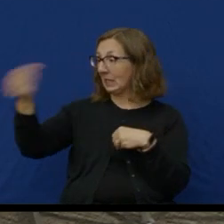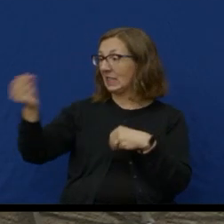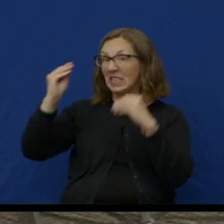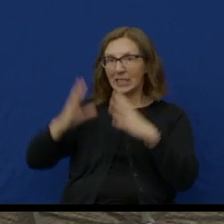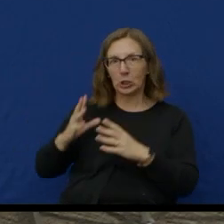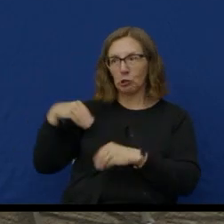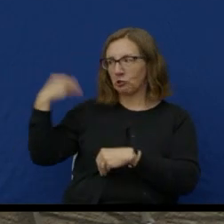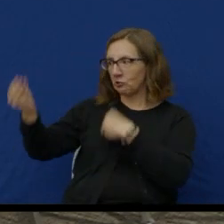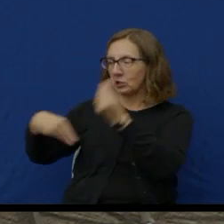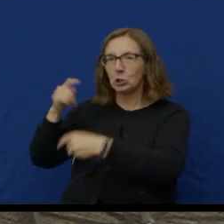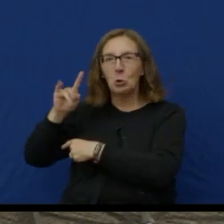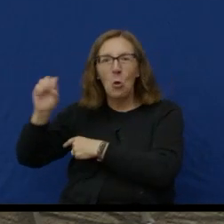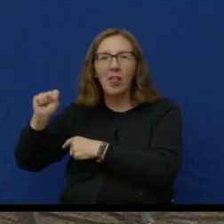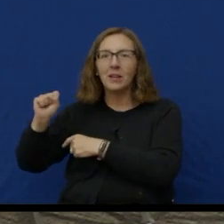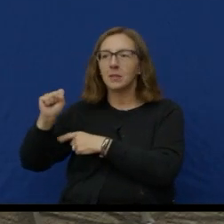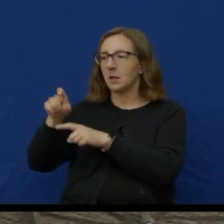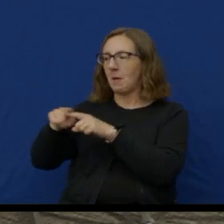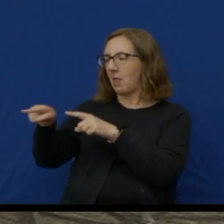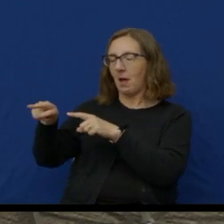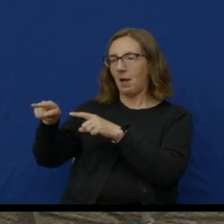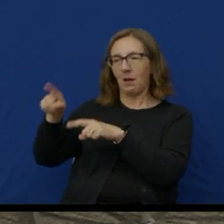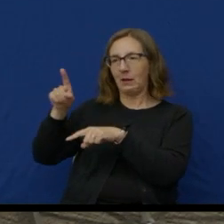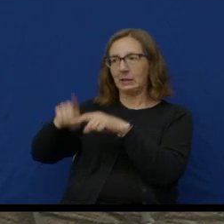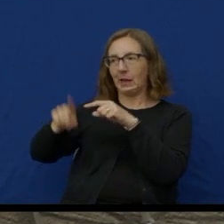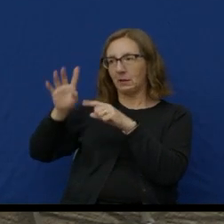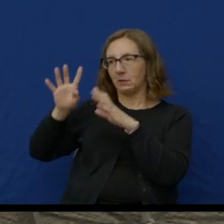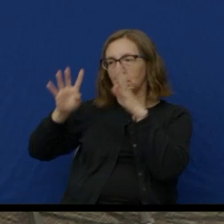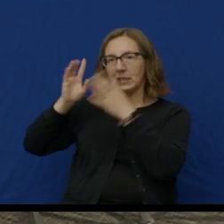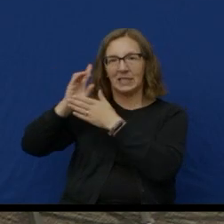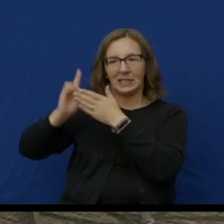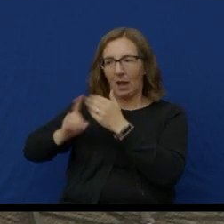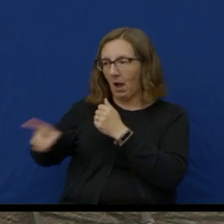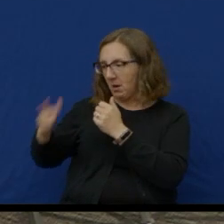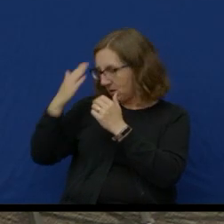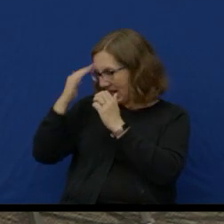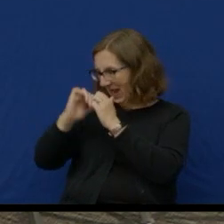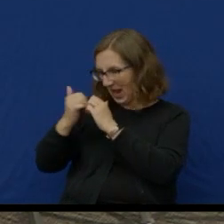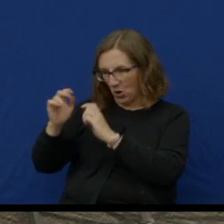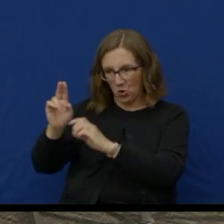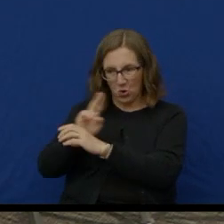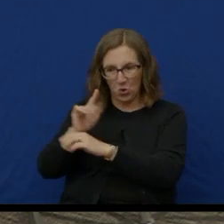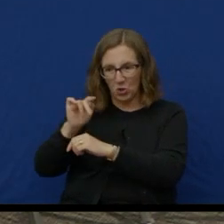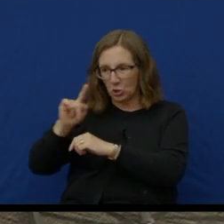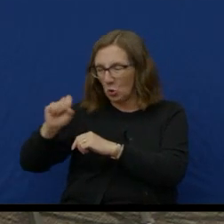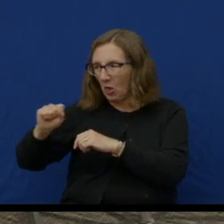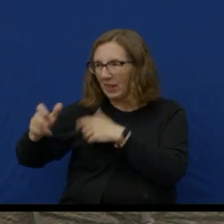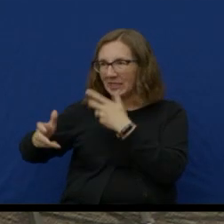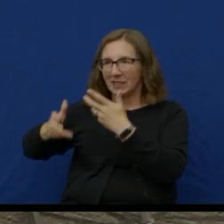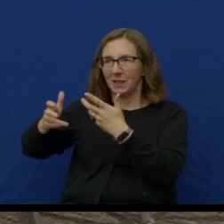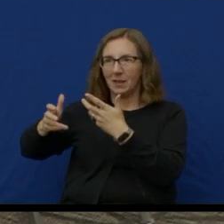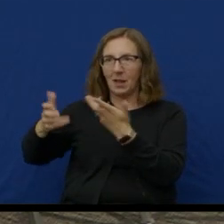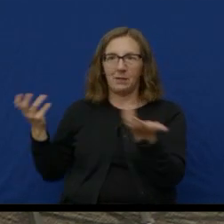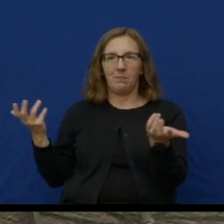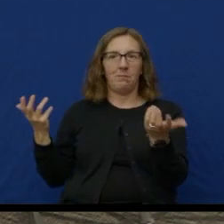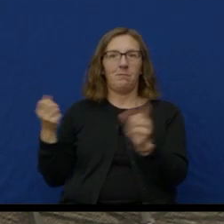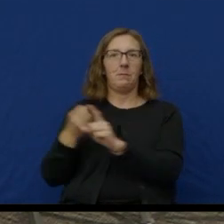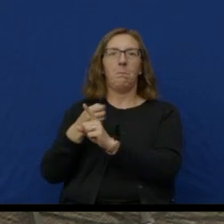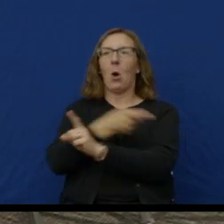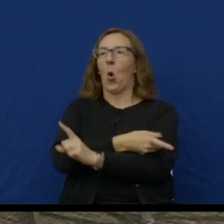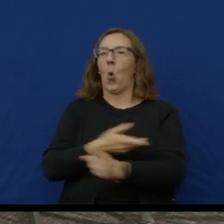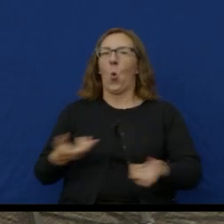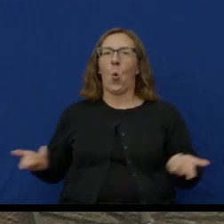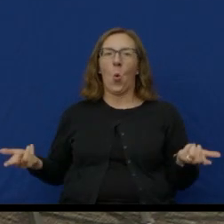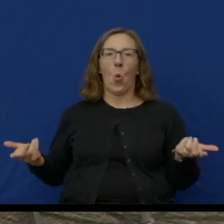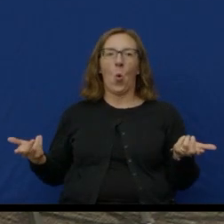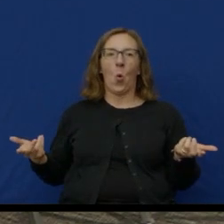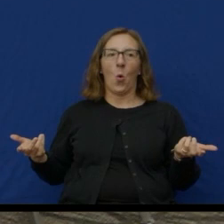if they don't have the training to design around the best application of those tools, then we didn't hit the mark. And but